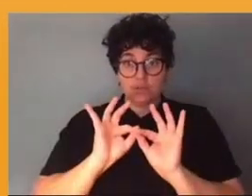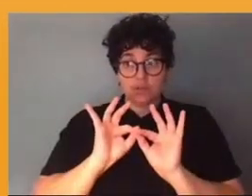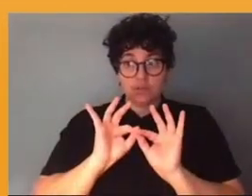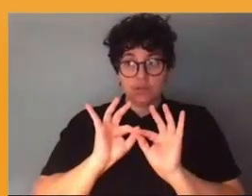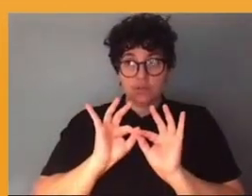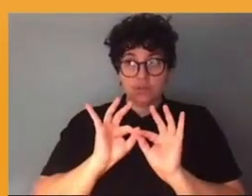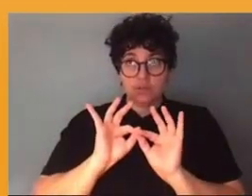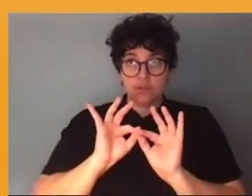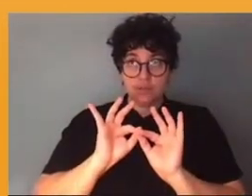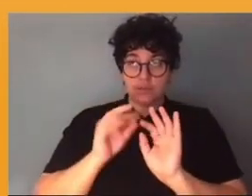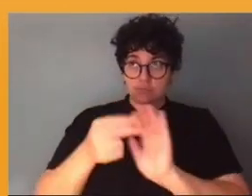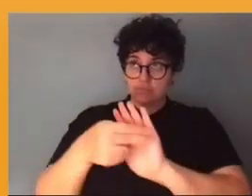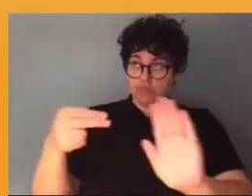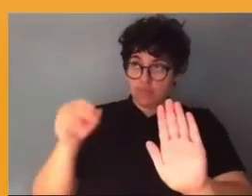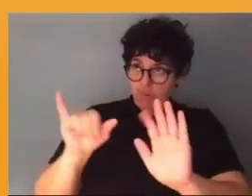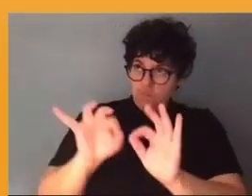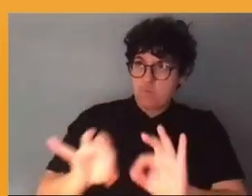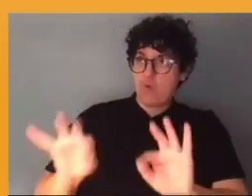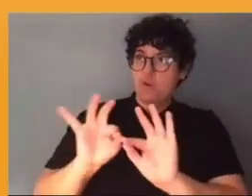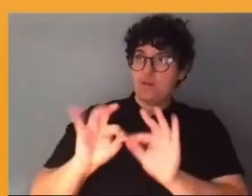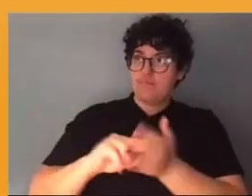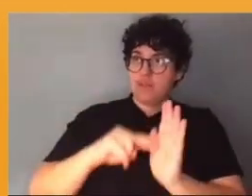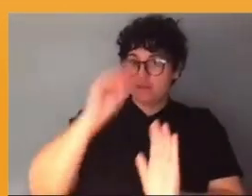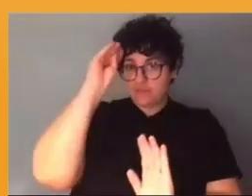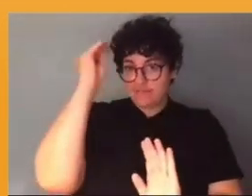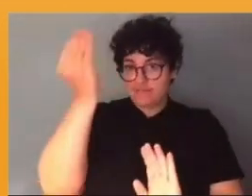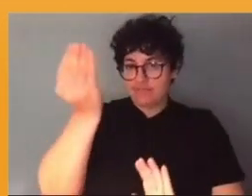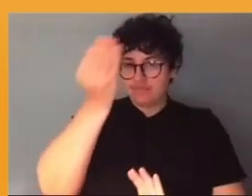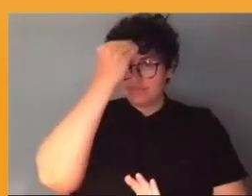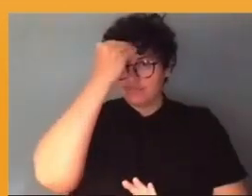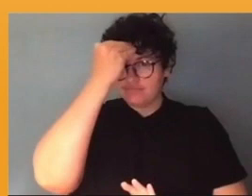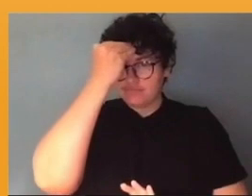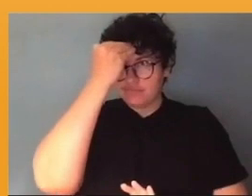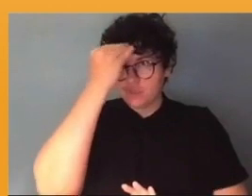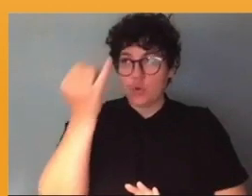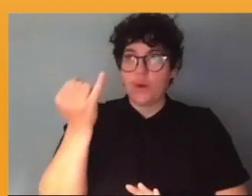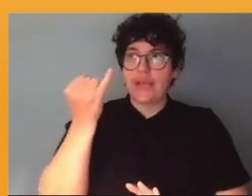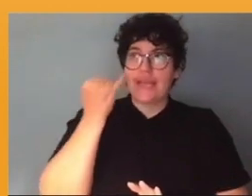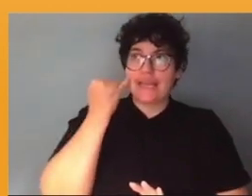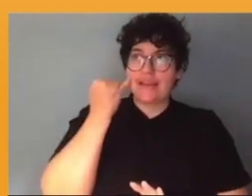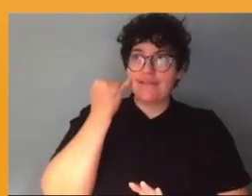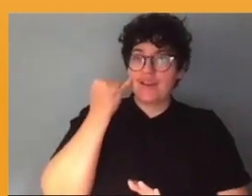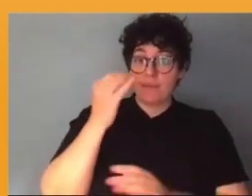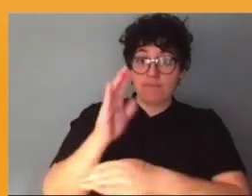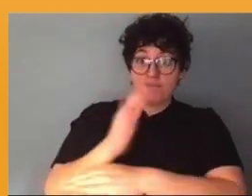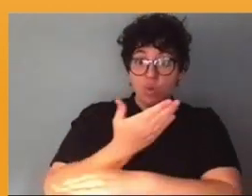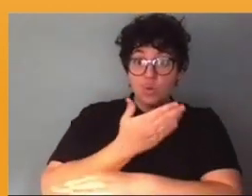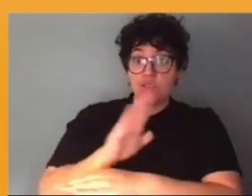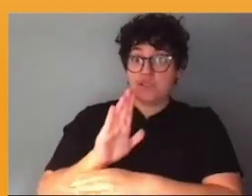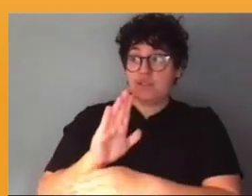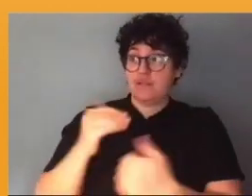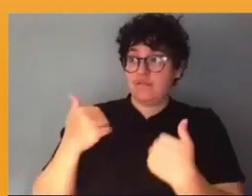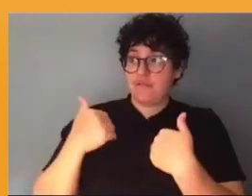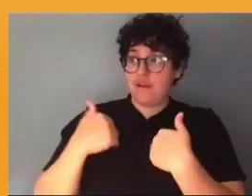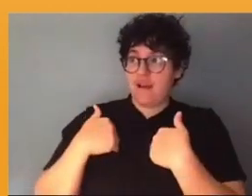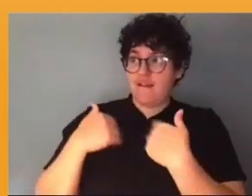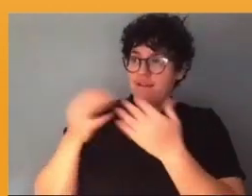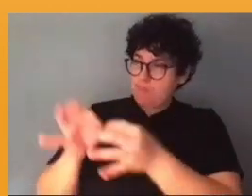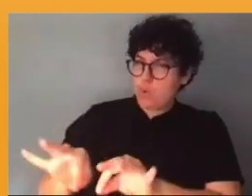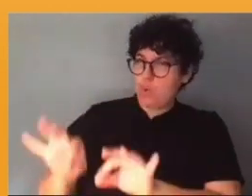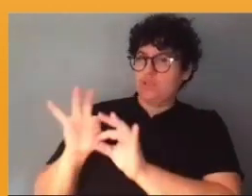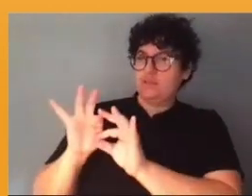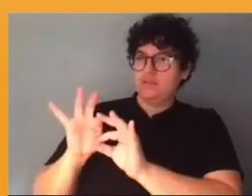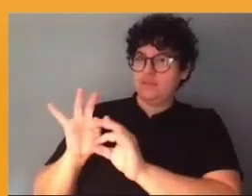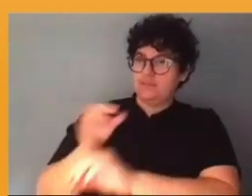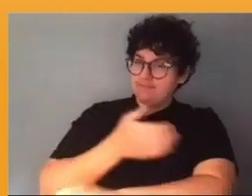So when you give music that importance, and equally as important, you give it an